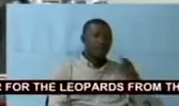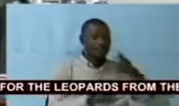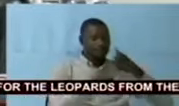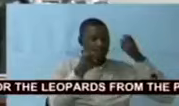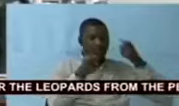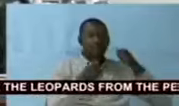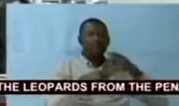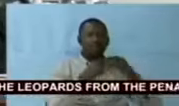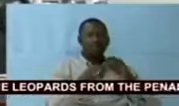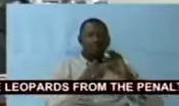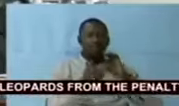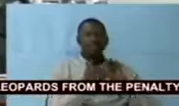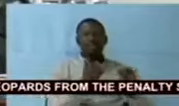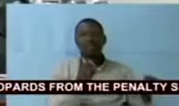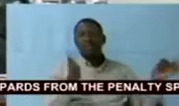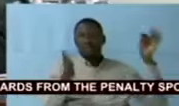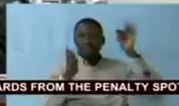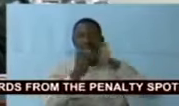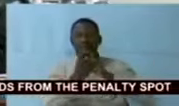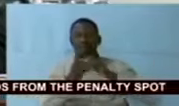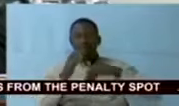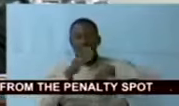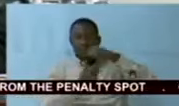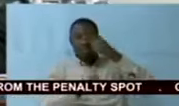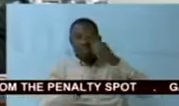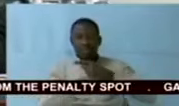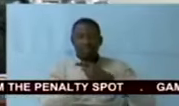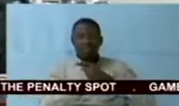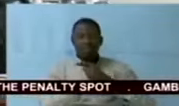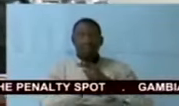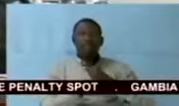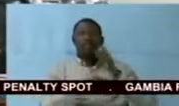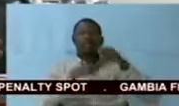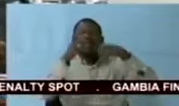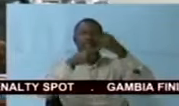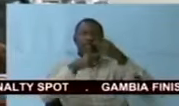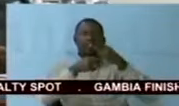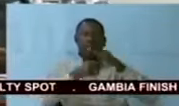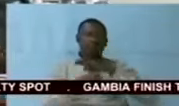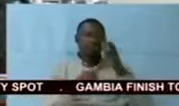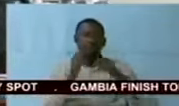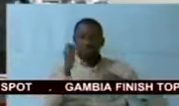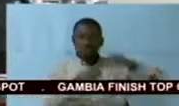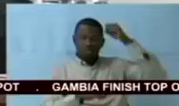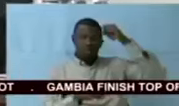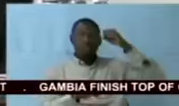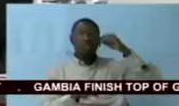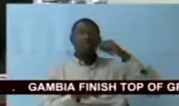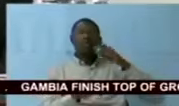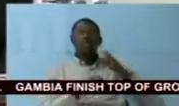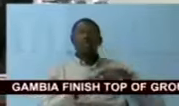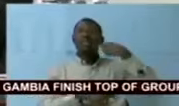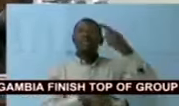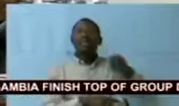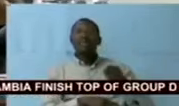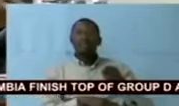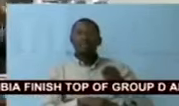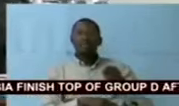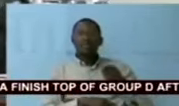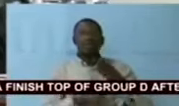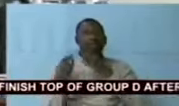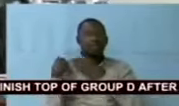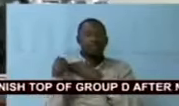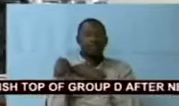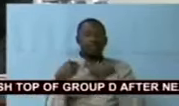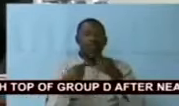the next in terms, not seniority because I senior him, but the next in charge of